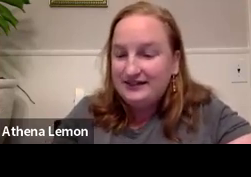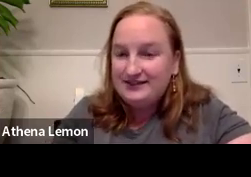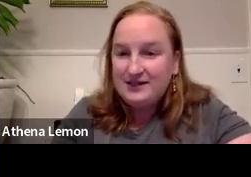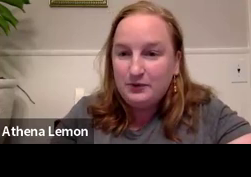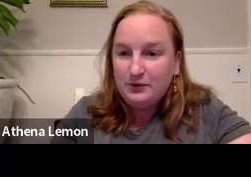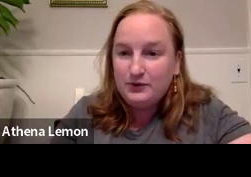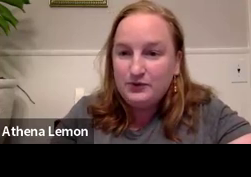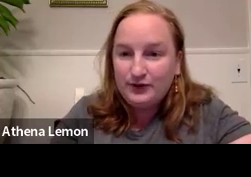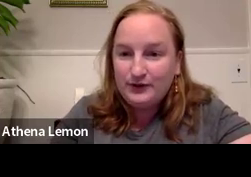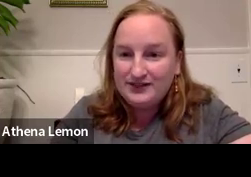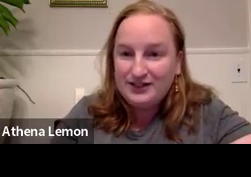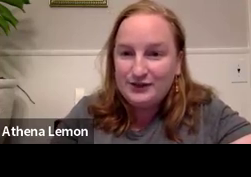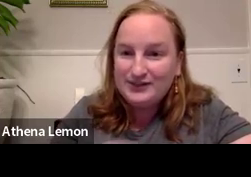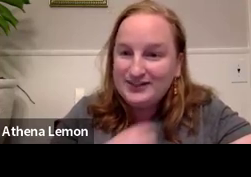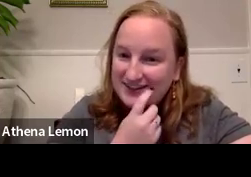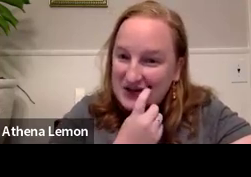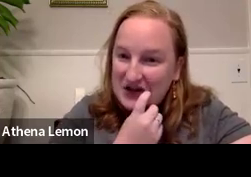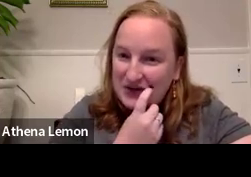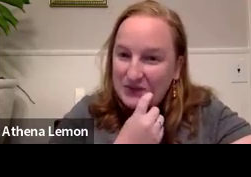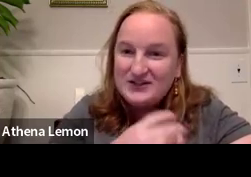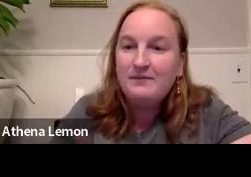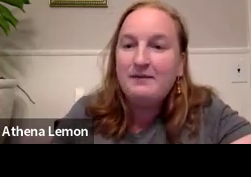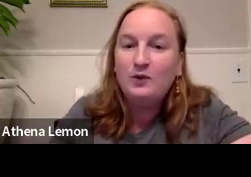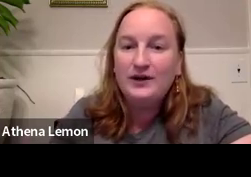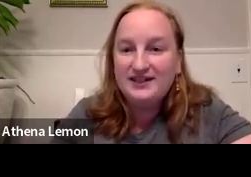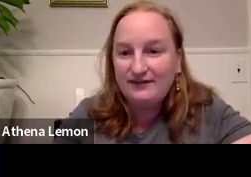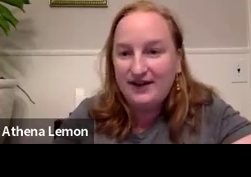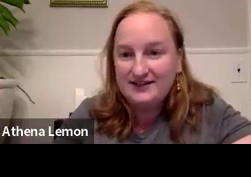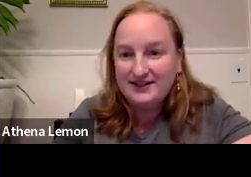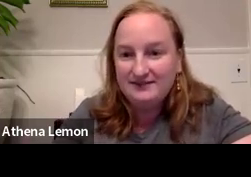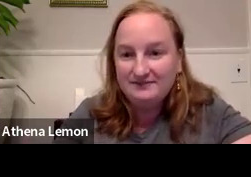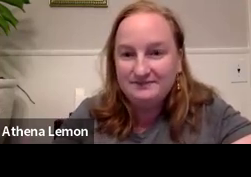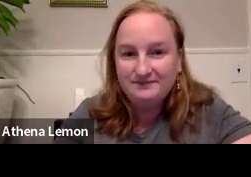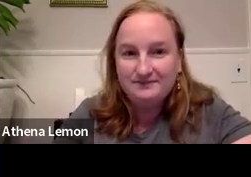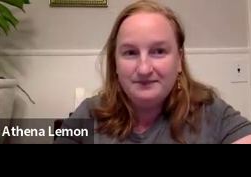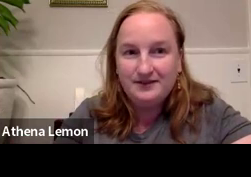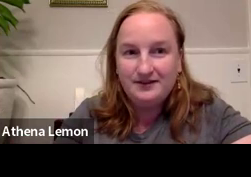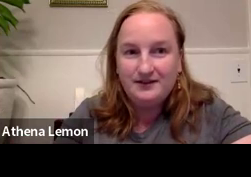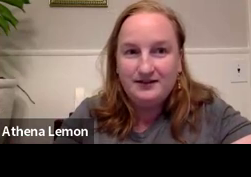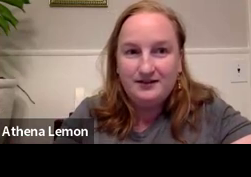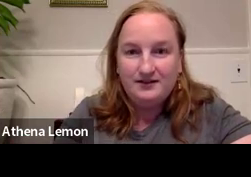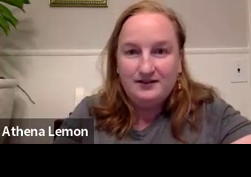So say boo to the flu is a cute way to remember when to get vaccinated.